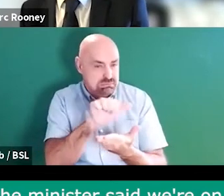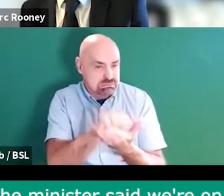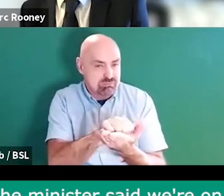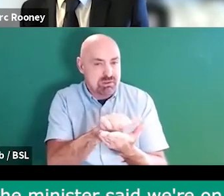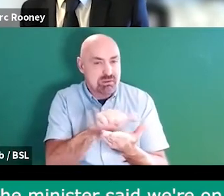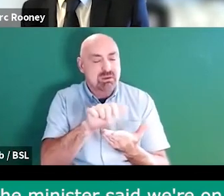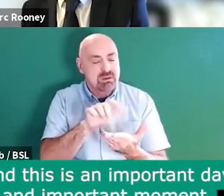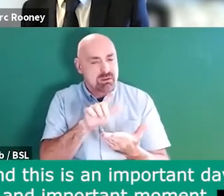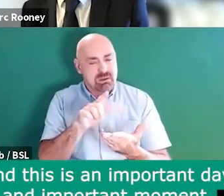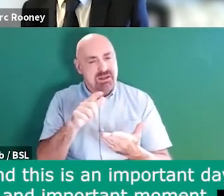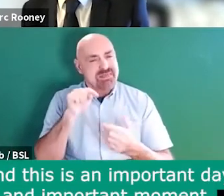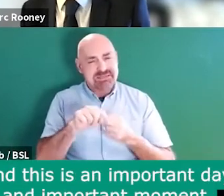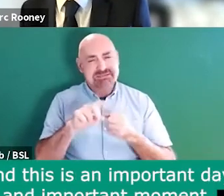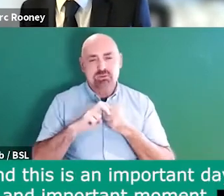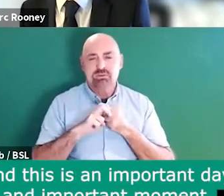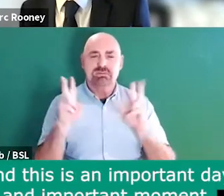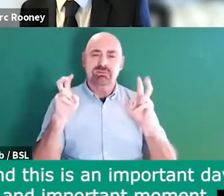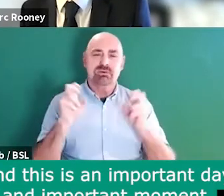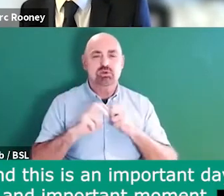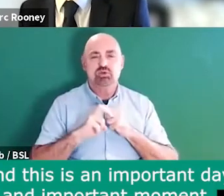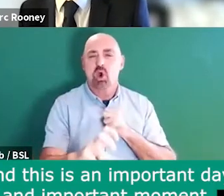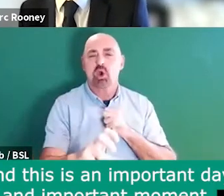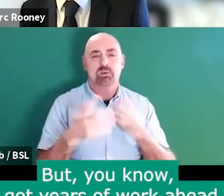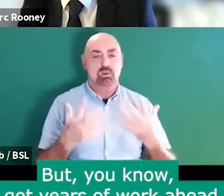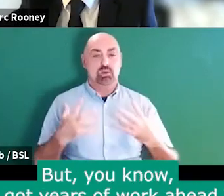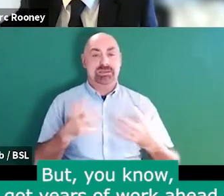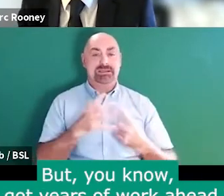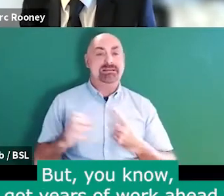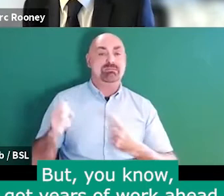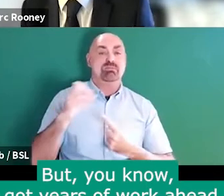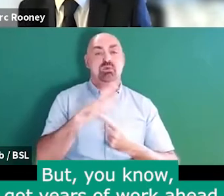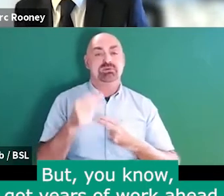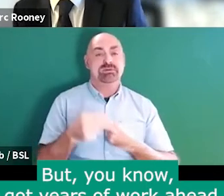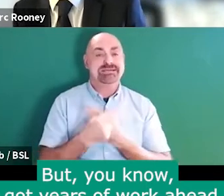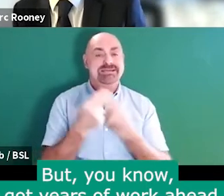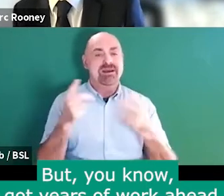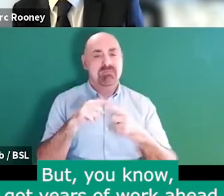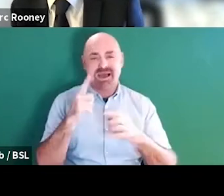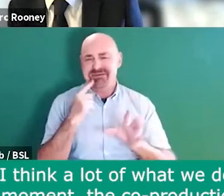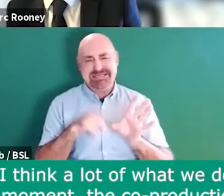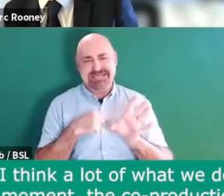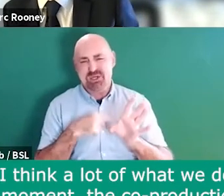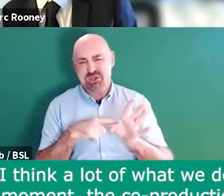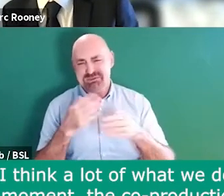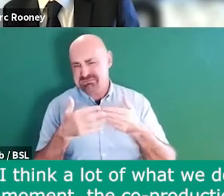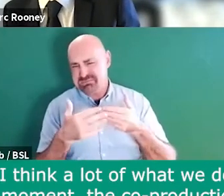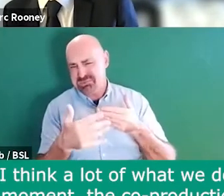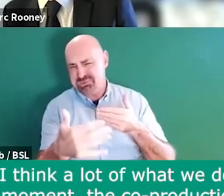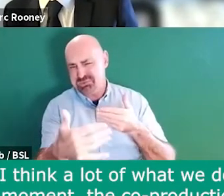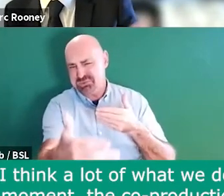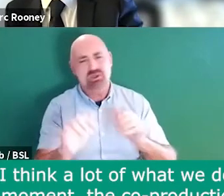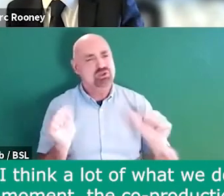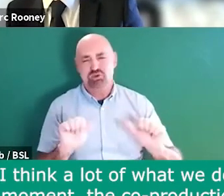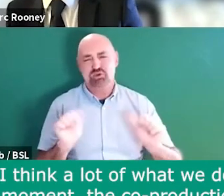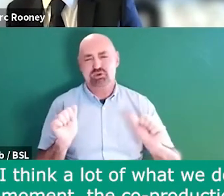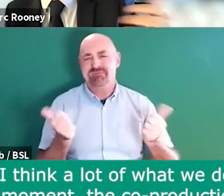we're on a journey, and this is a kind of an important day, an important moment, but, you know, we've got years of work ahead of us. And I think like a